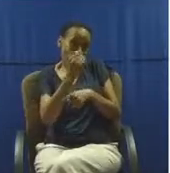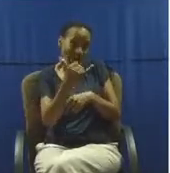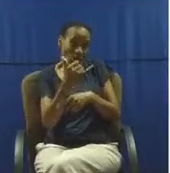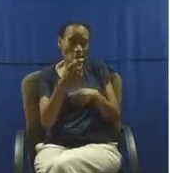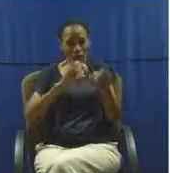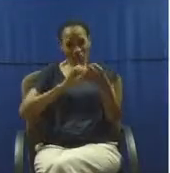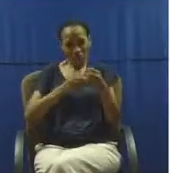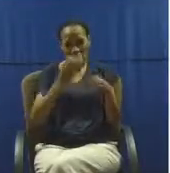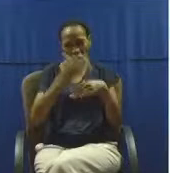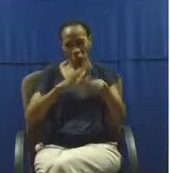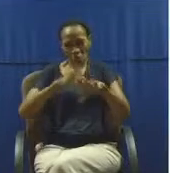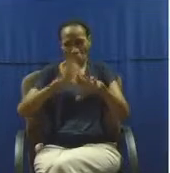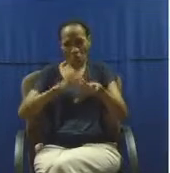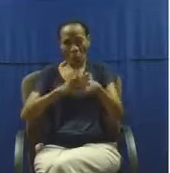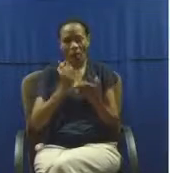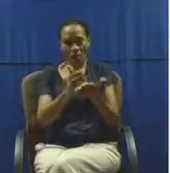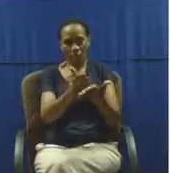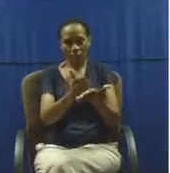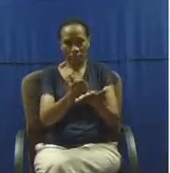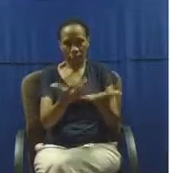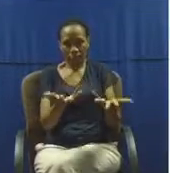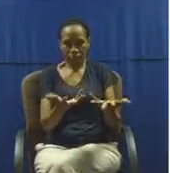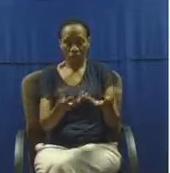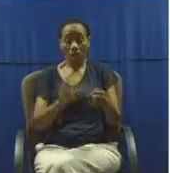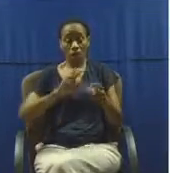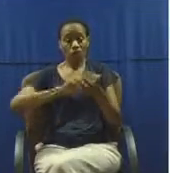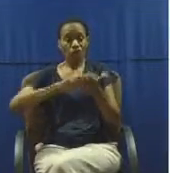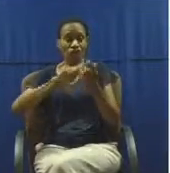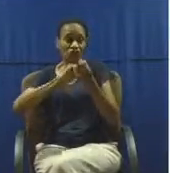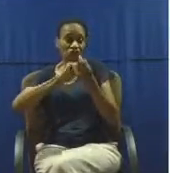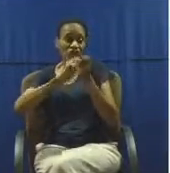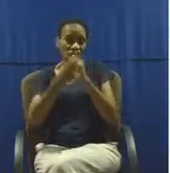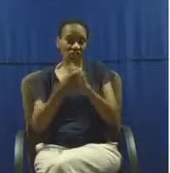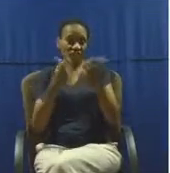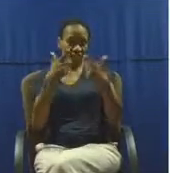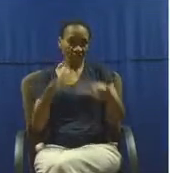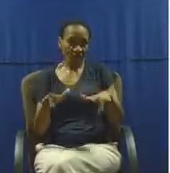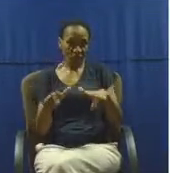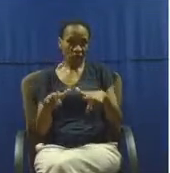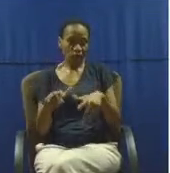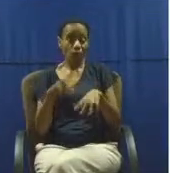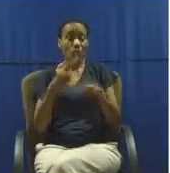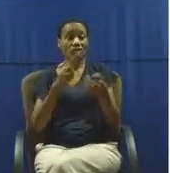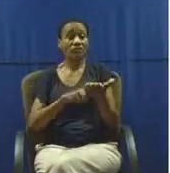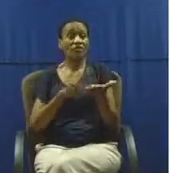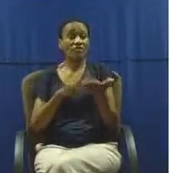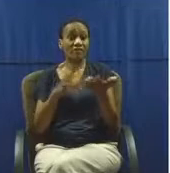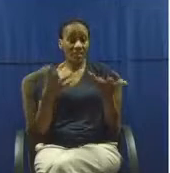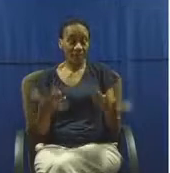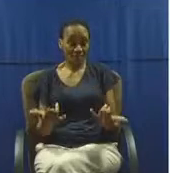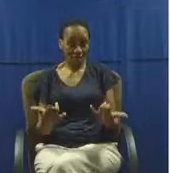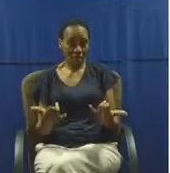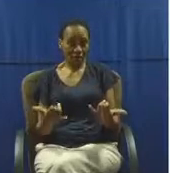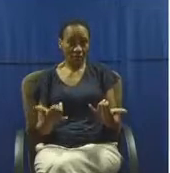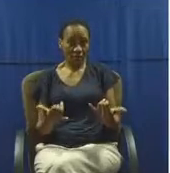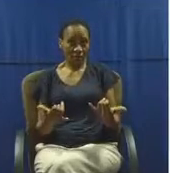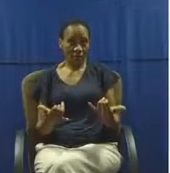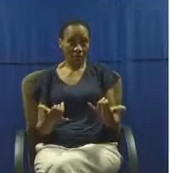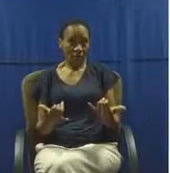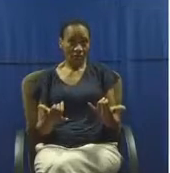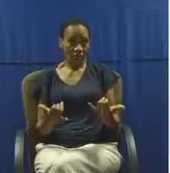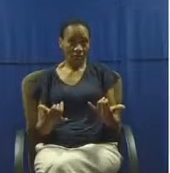efforts. Ngazwezo ndikotenderana nabo uri huna zwithu zwibuya rine ngaziwana